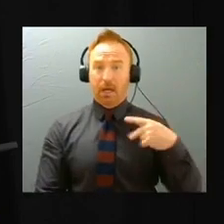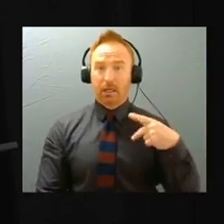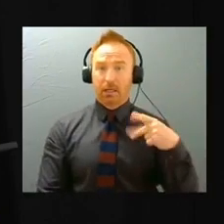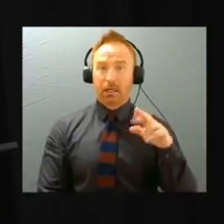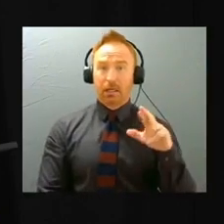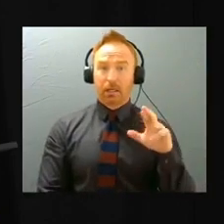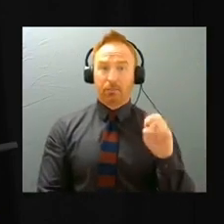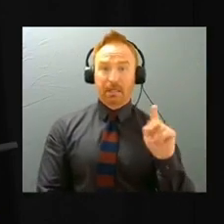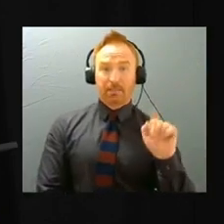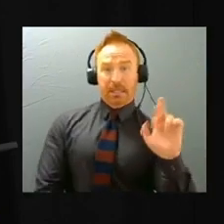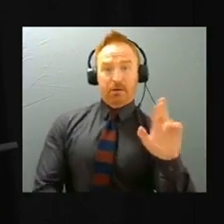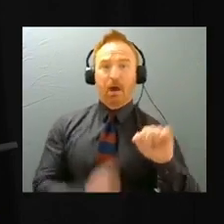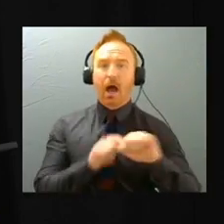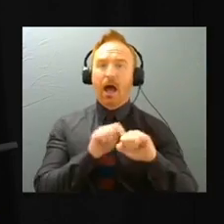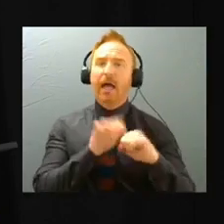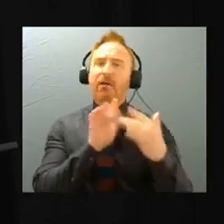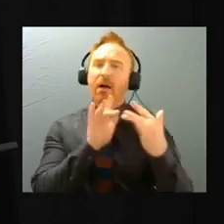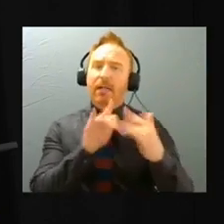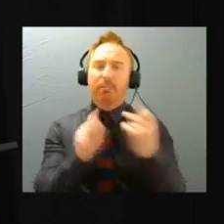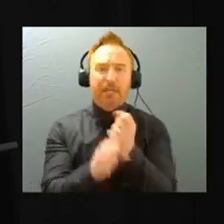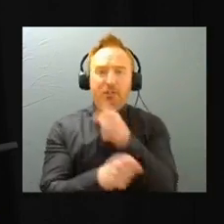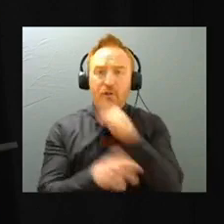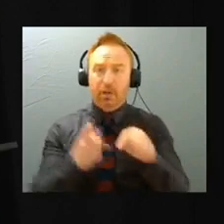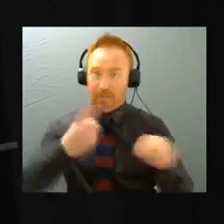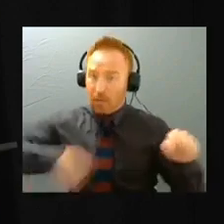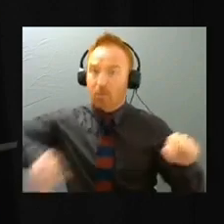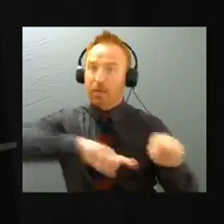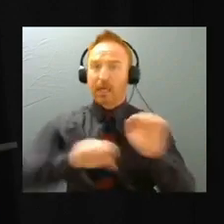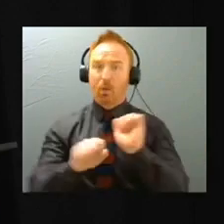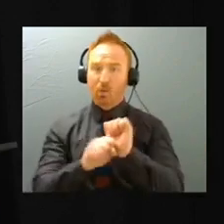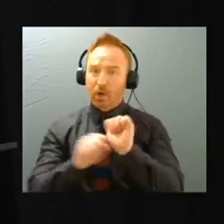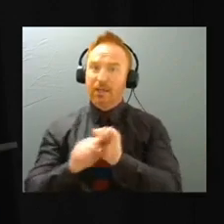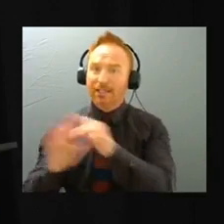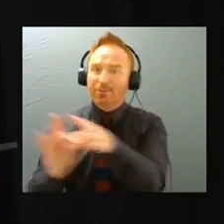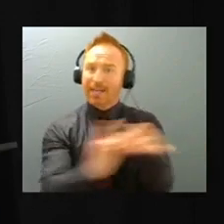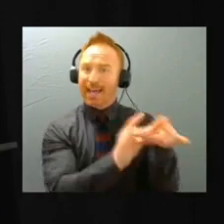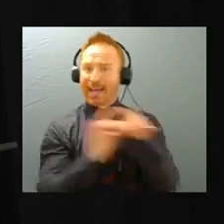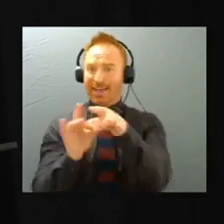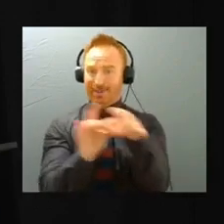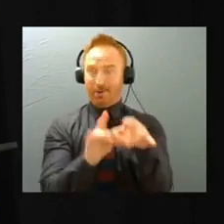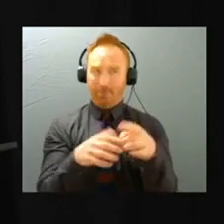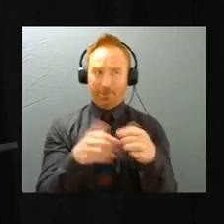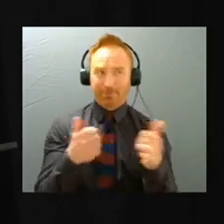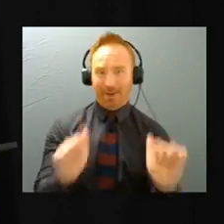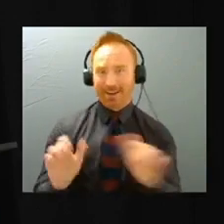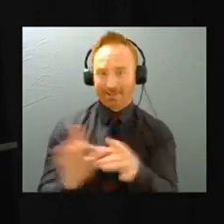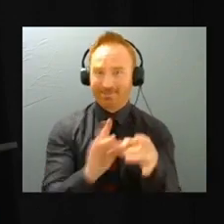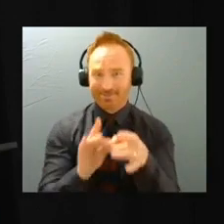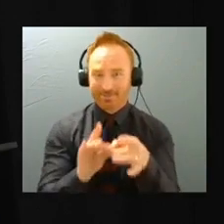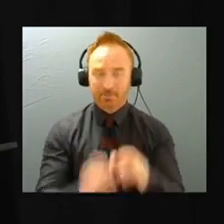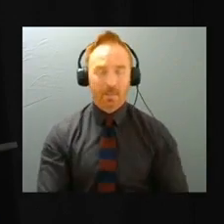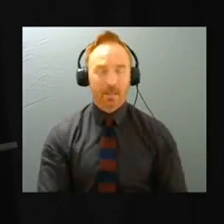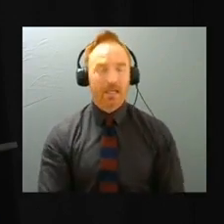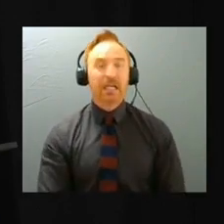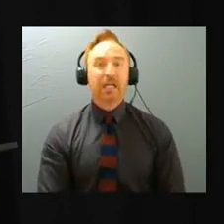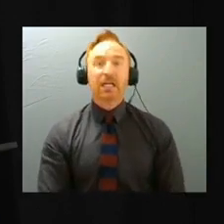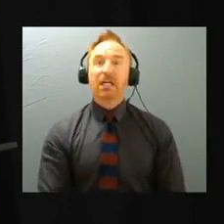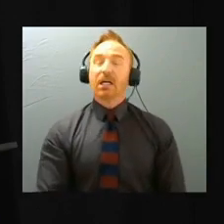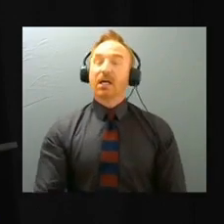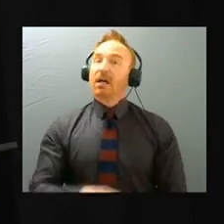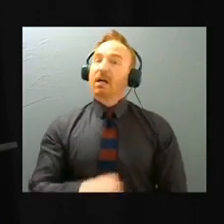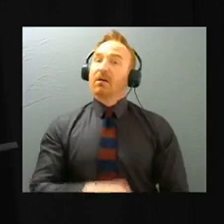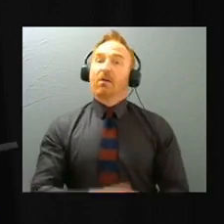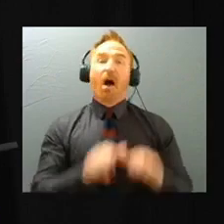can move forward in a coordinated manner, or at least as coordinated as possible. as we are in regular communications with First